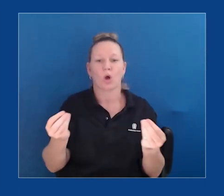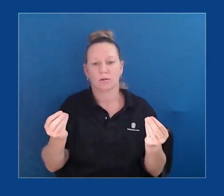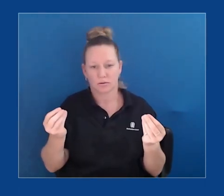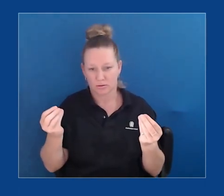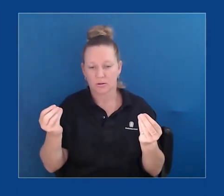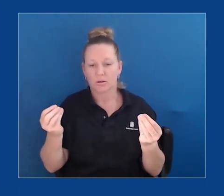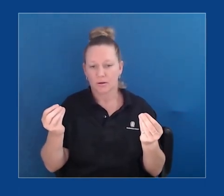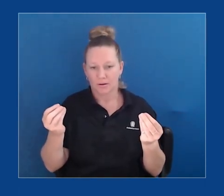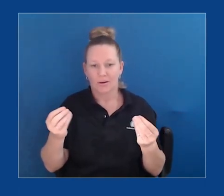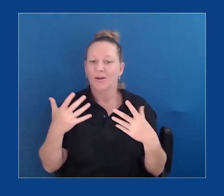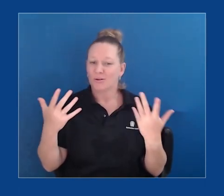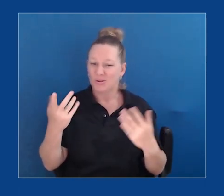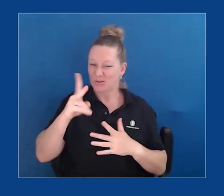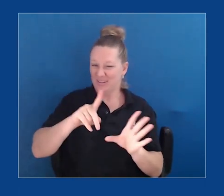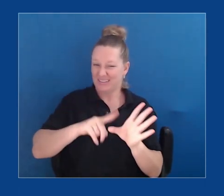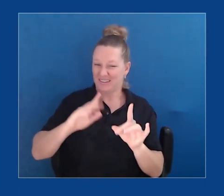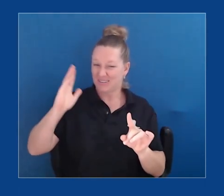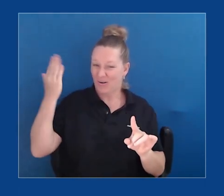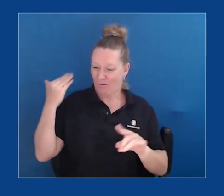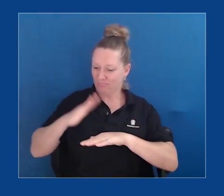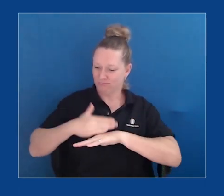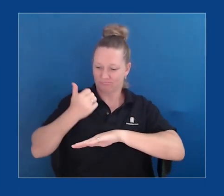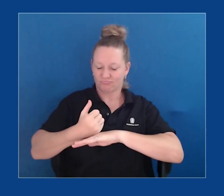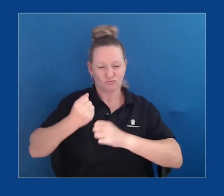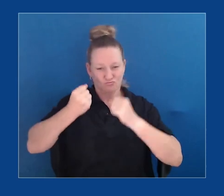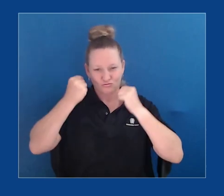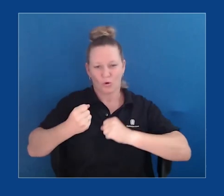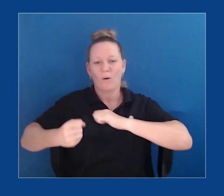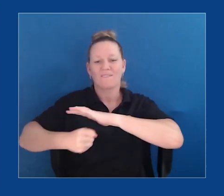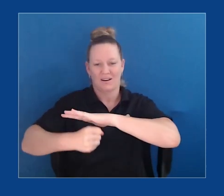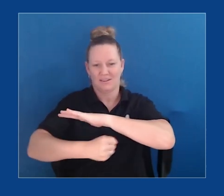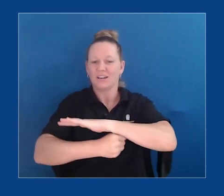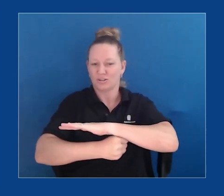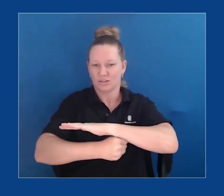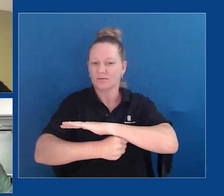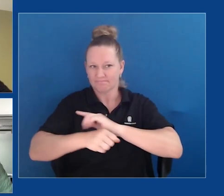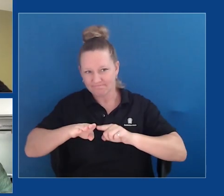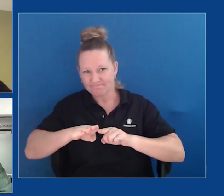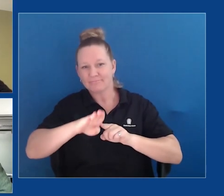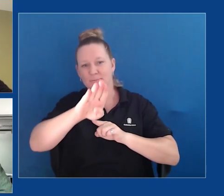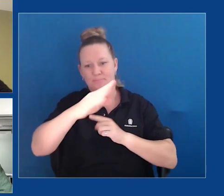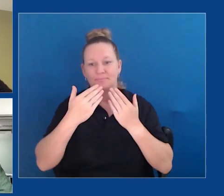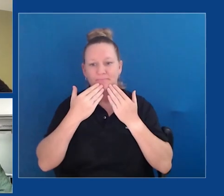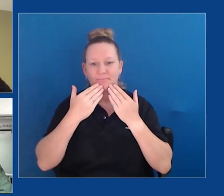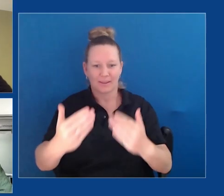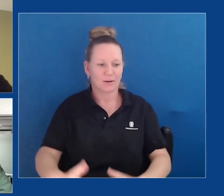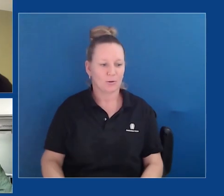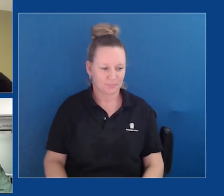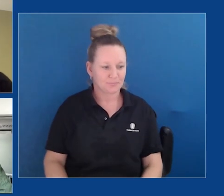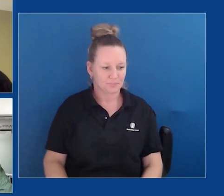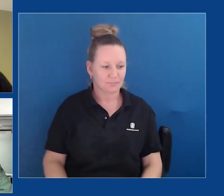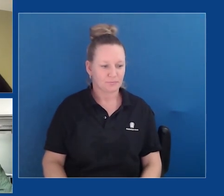20 years ago, and I think that will be the case in the future. Thank you. Thank you, Linda. Thank